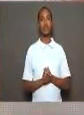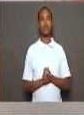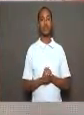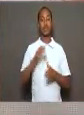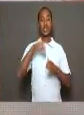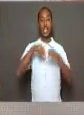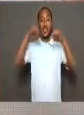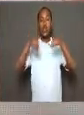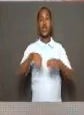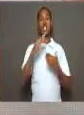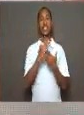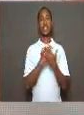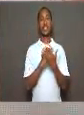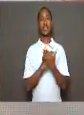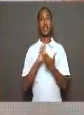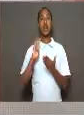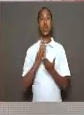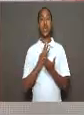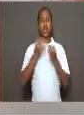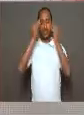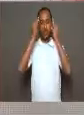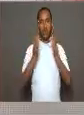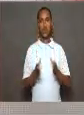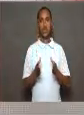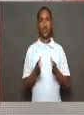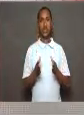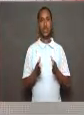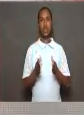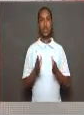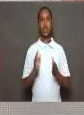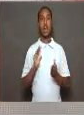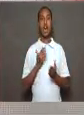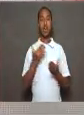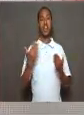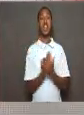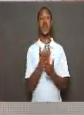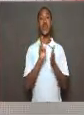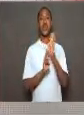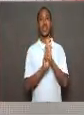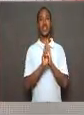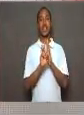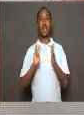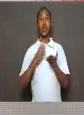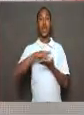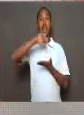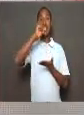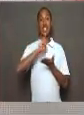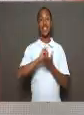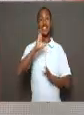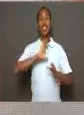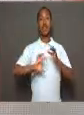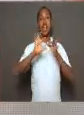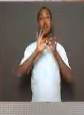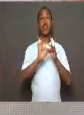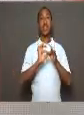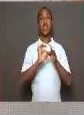In today's lesson, we were introduced to our new unit. We learned that chemical